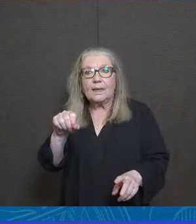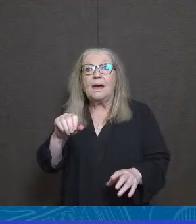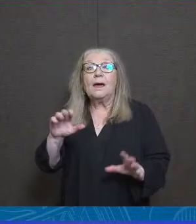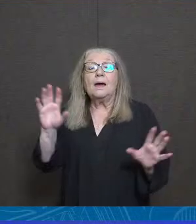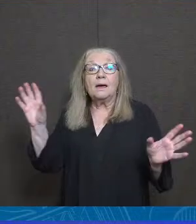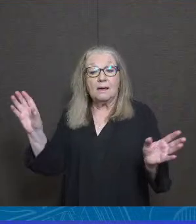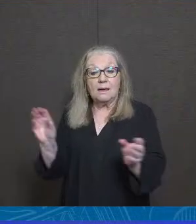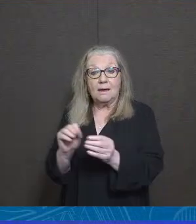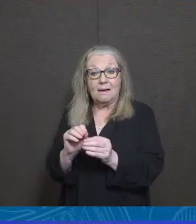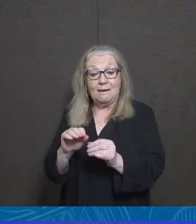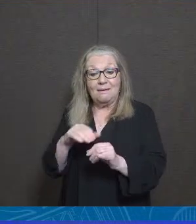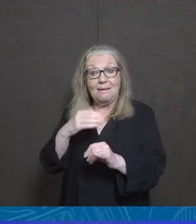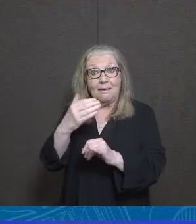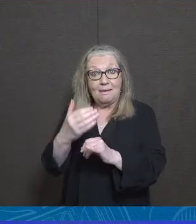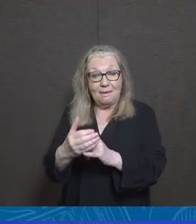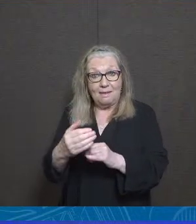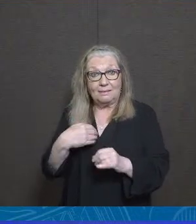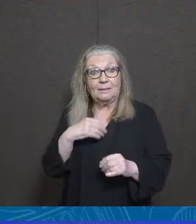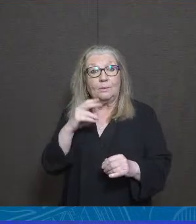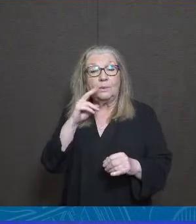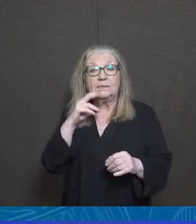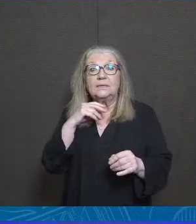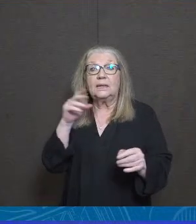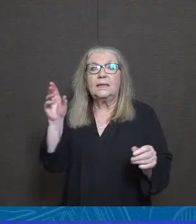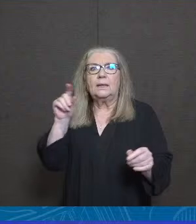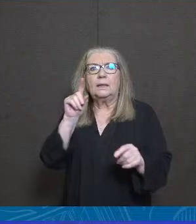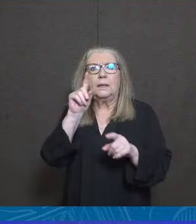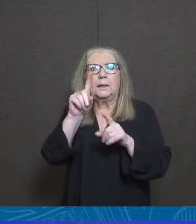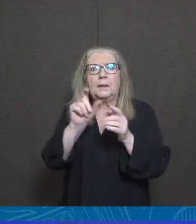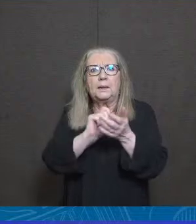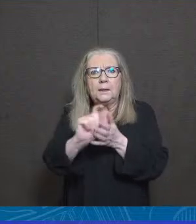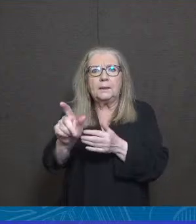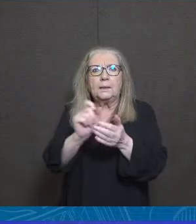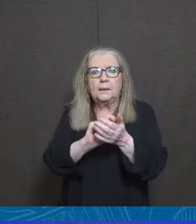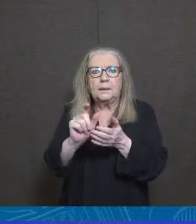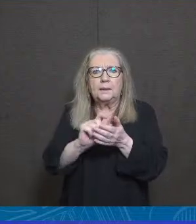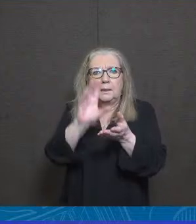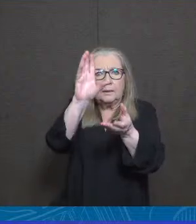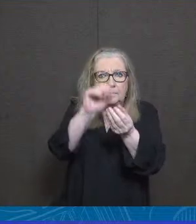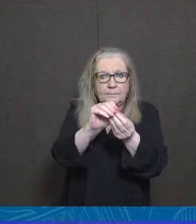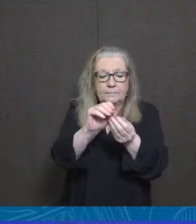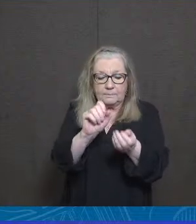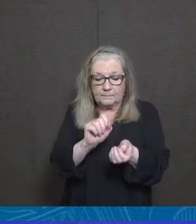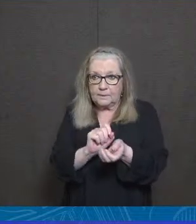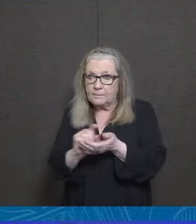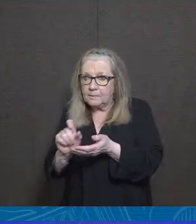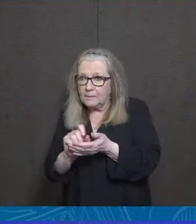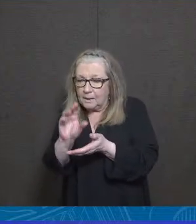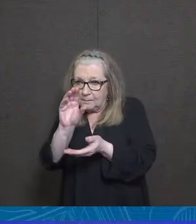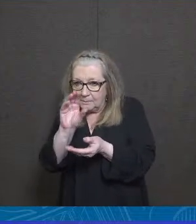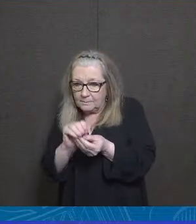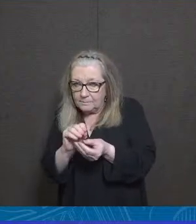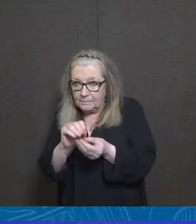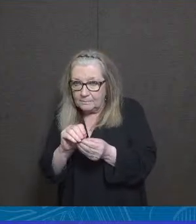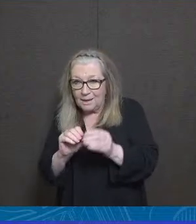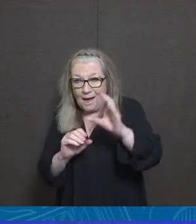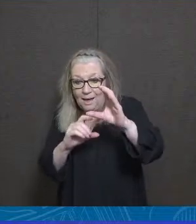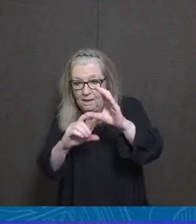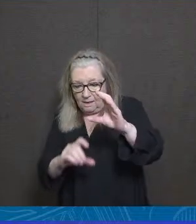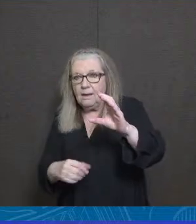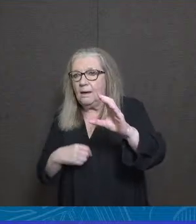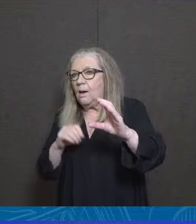answer the questions that are top ranked. So yeah, thank you for your input. So our next speaker